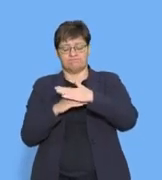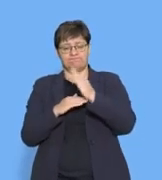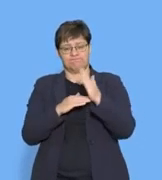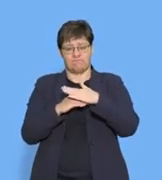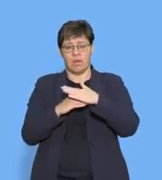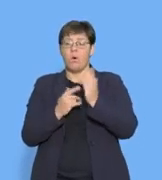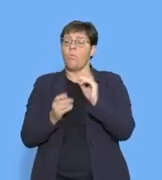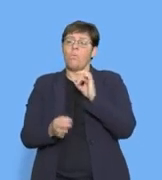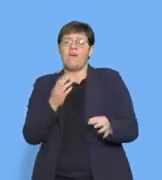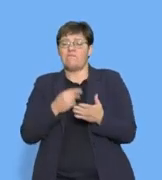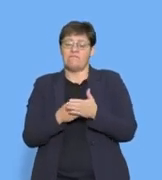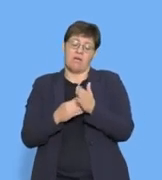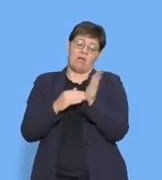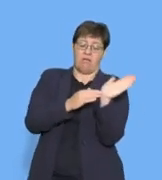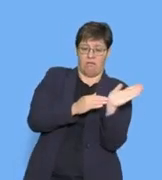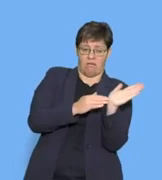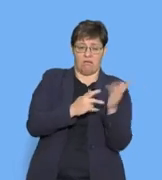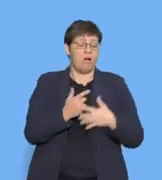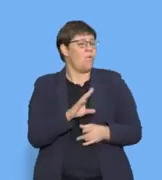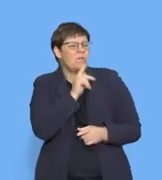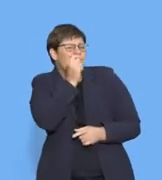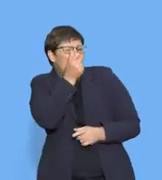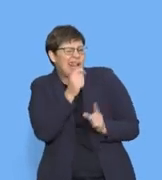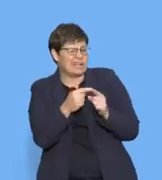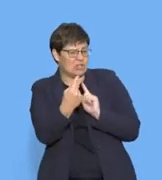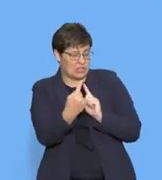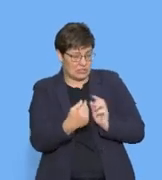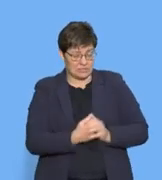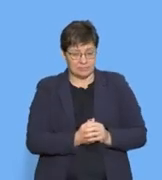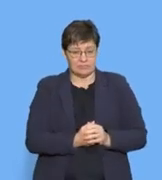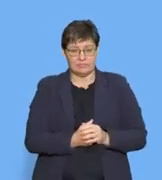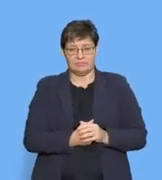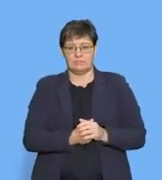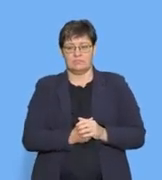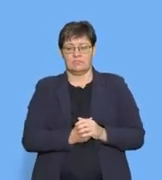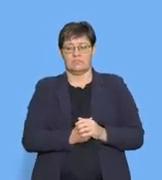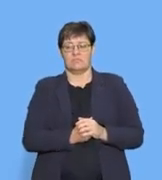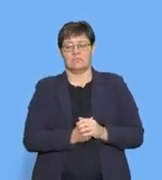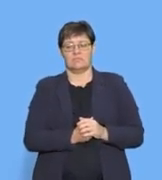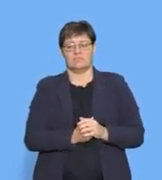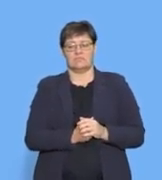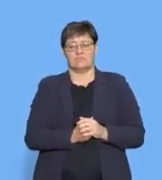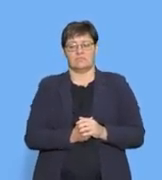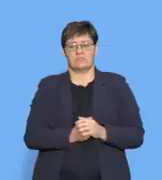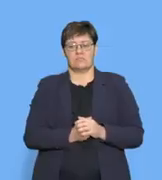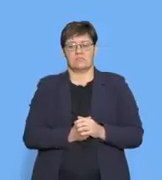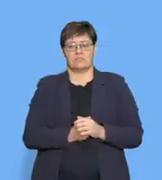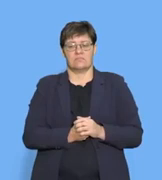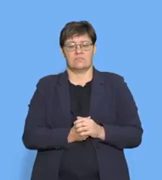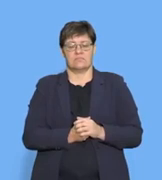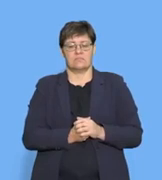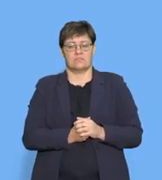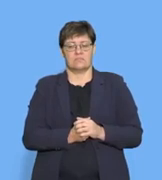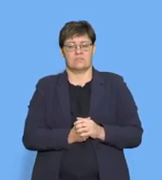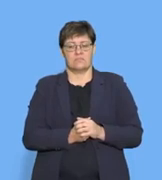is obtuse? Let's quickly go through the proof. It doesn't change much except for one small tiny bit. Let's go through that quickly.